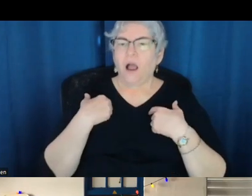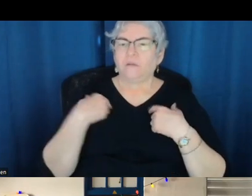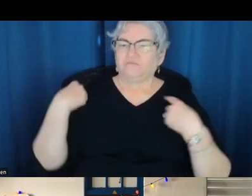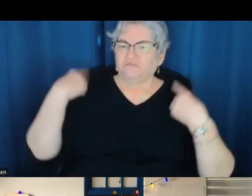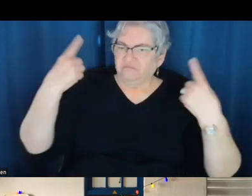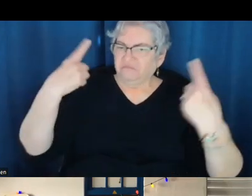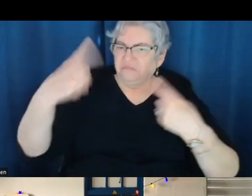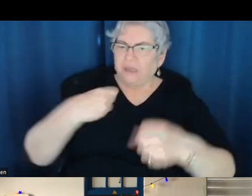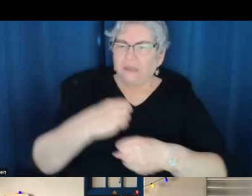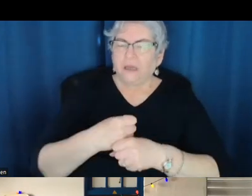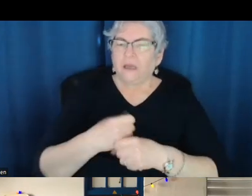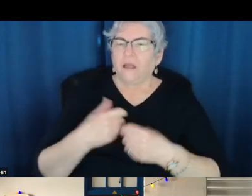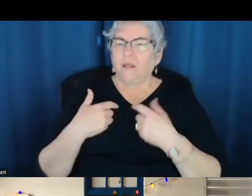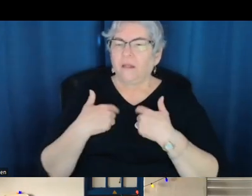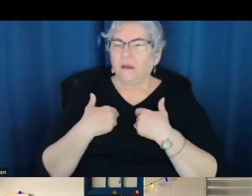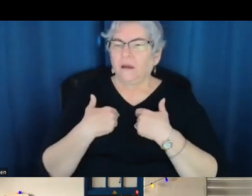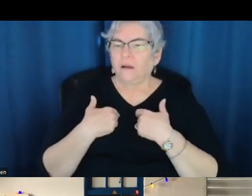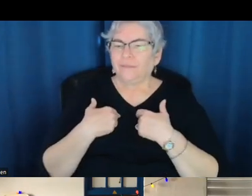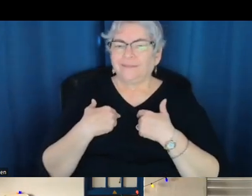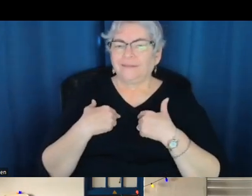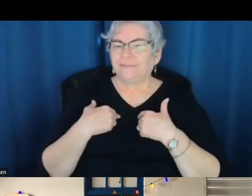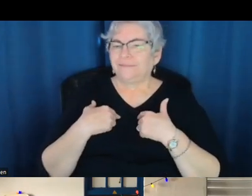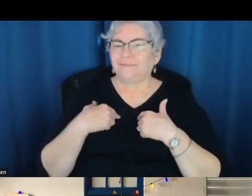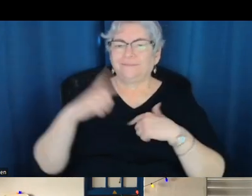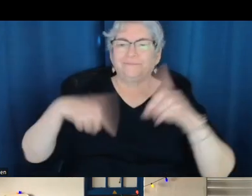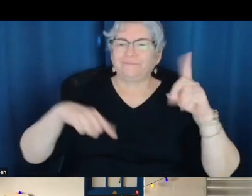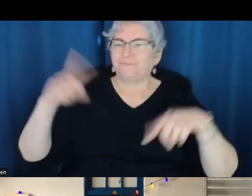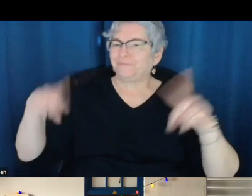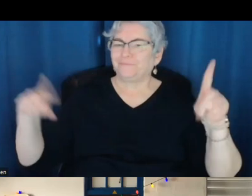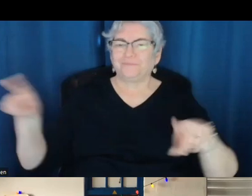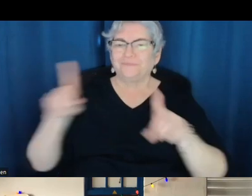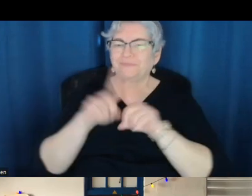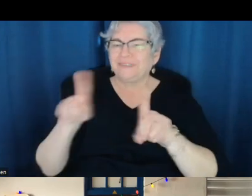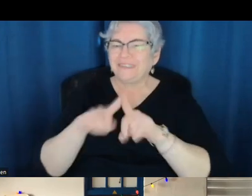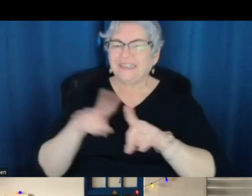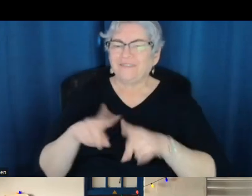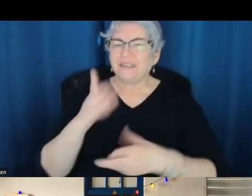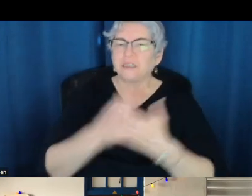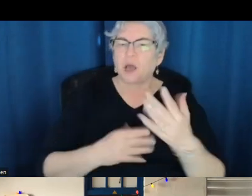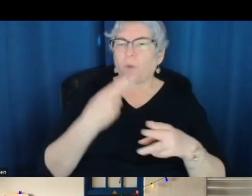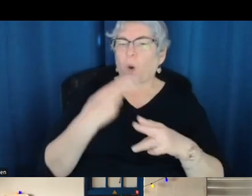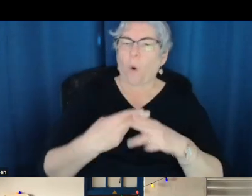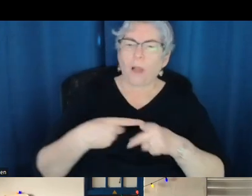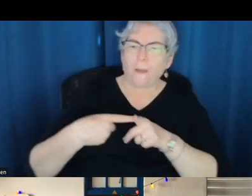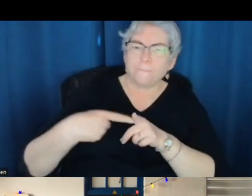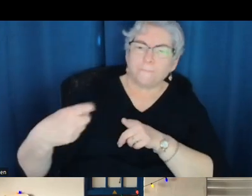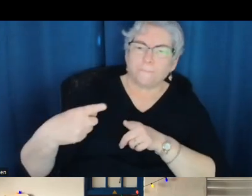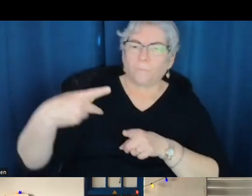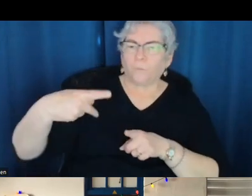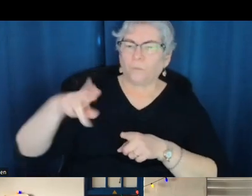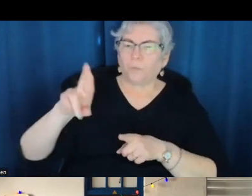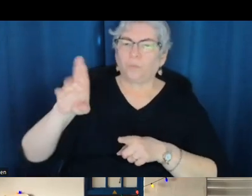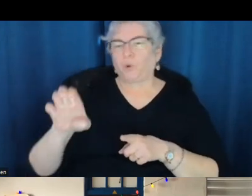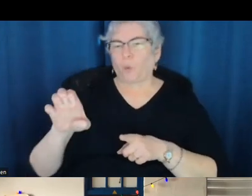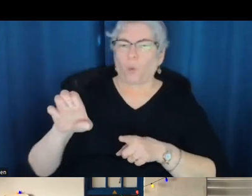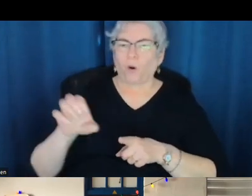years kind of been all over the spectrum of what some might call a purist. And it really